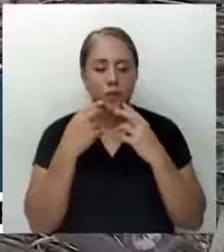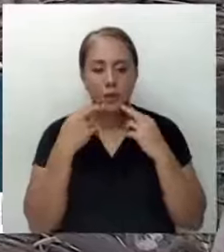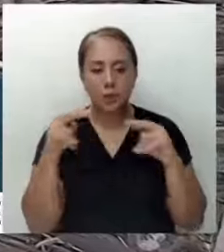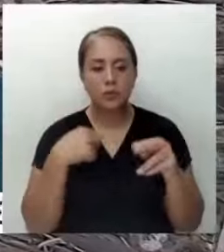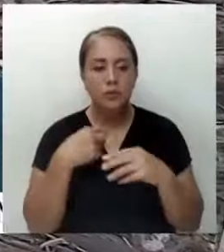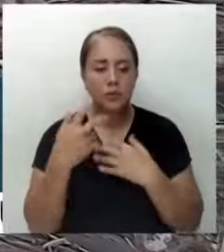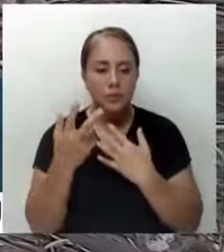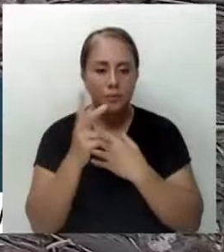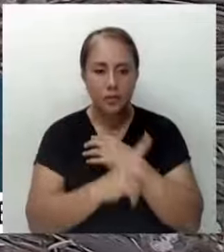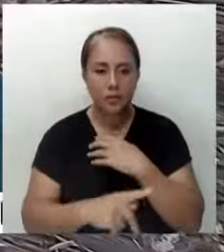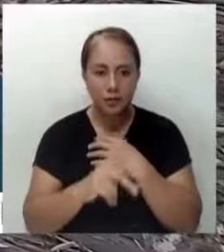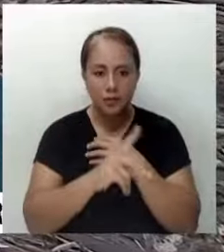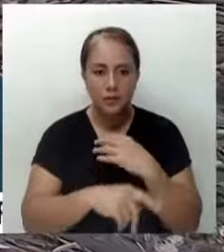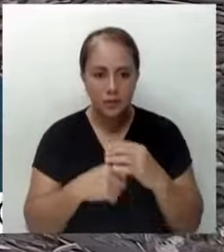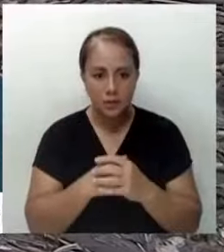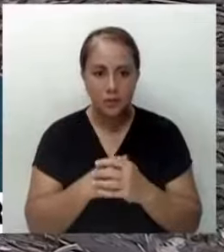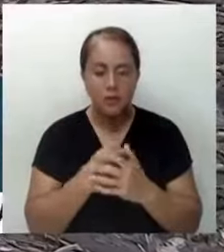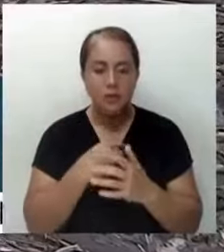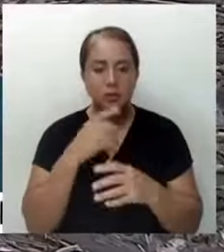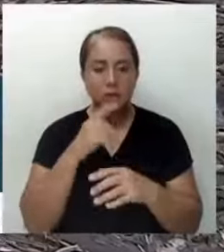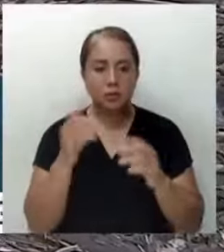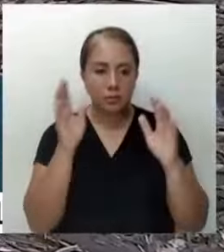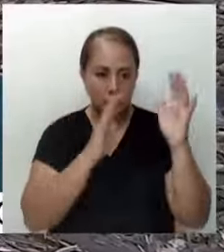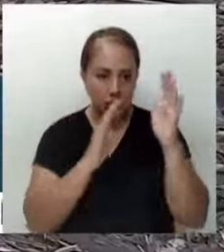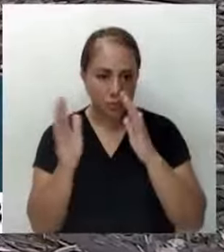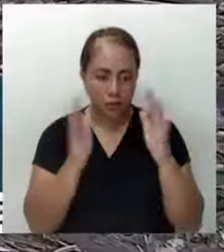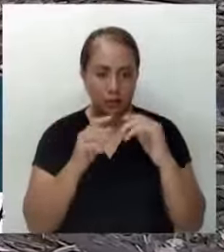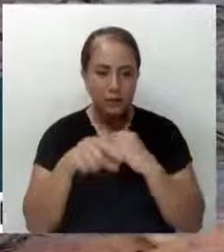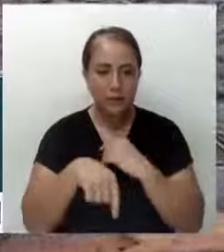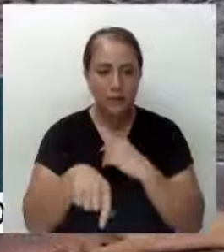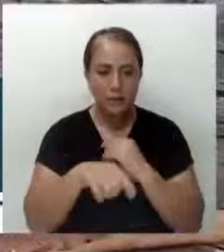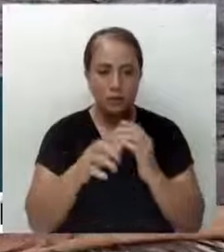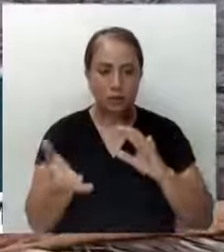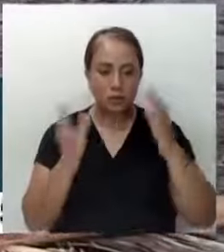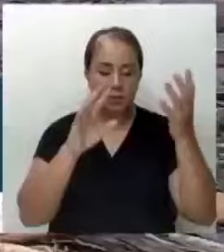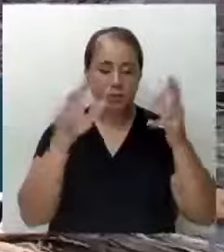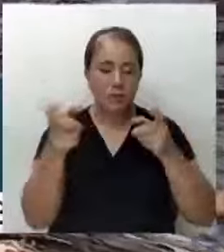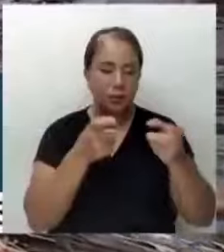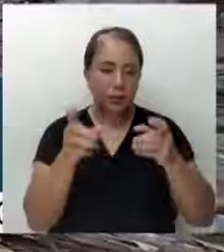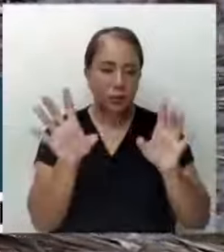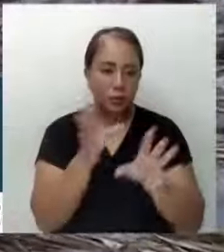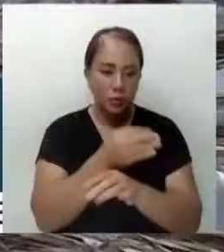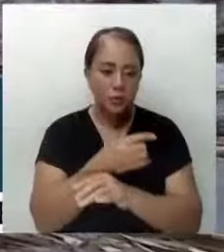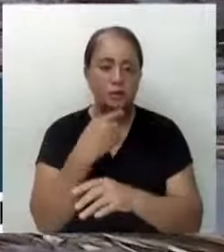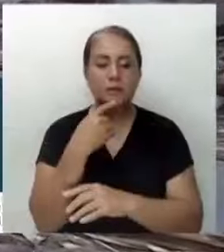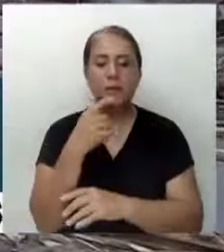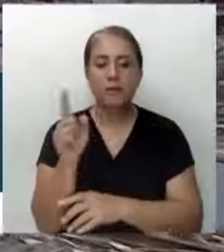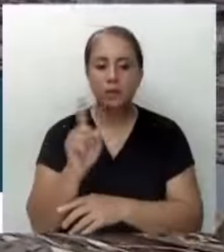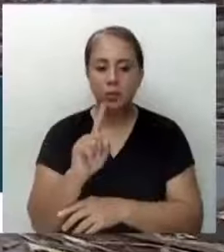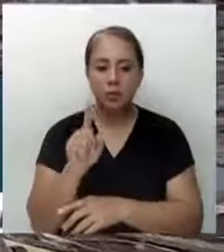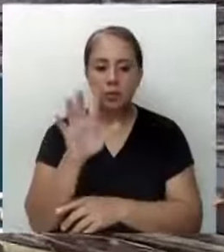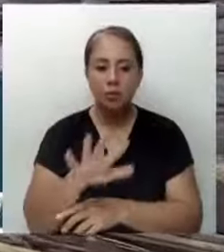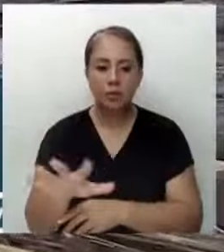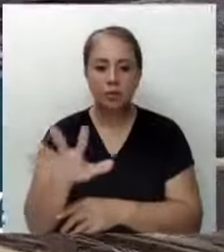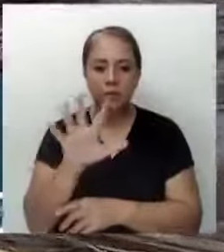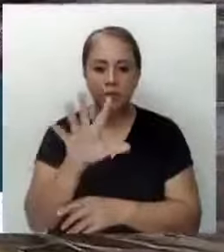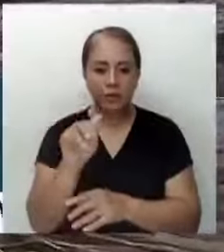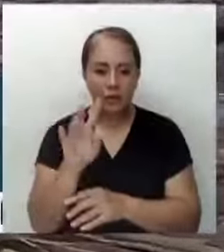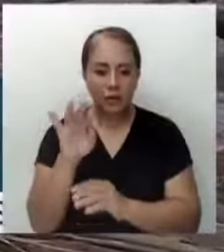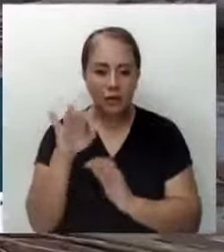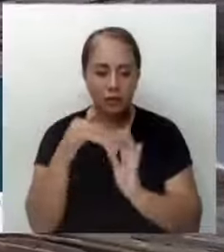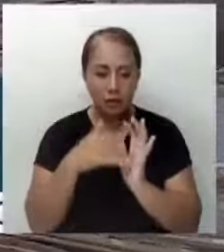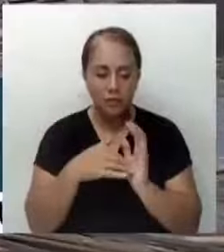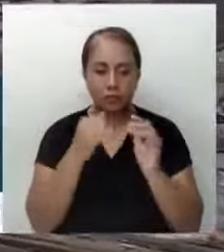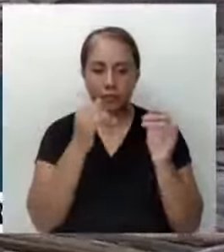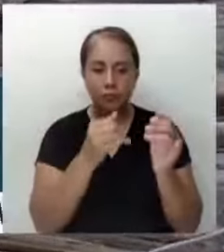have already been placed under a state of calamity. Quezon's disaster management office also saying over 15,000 individuals were